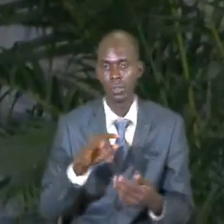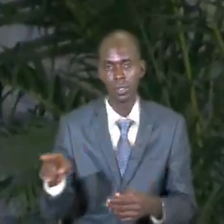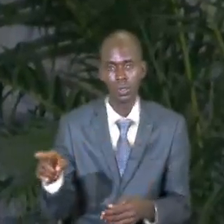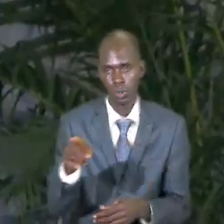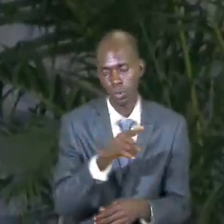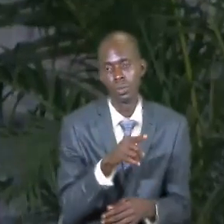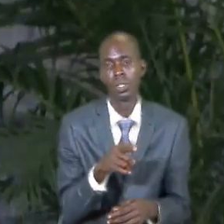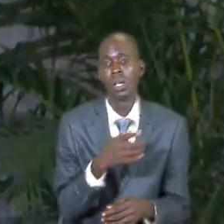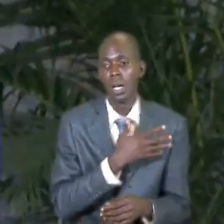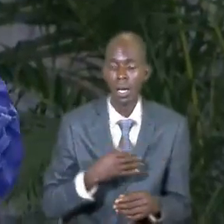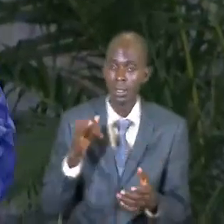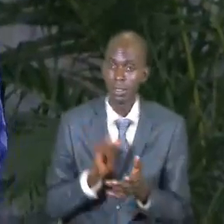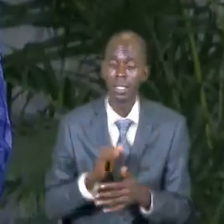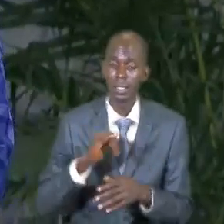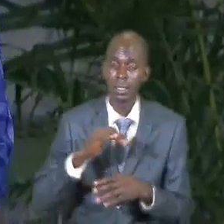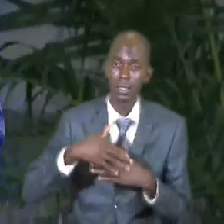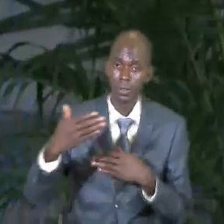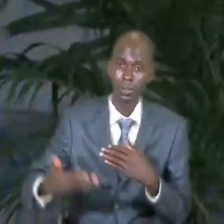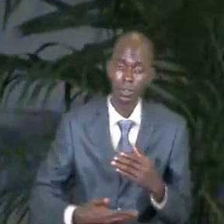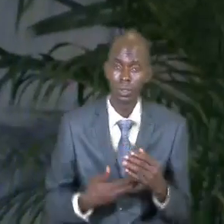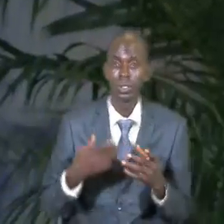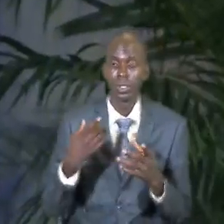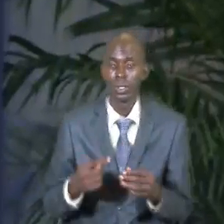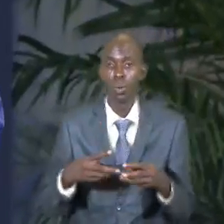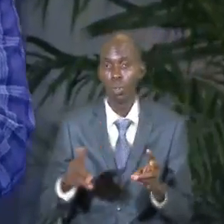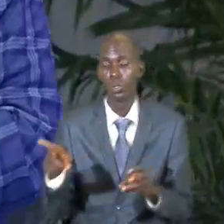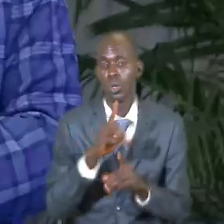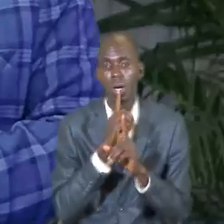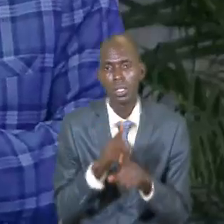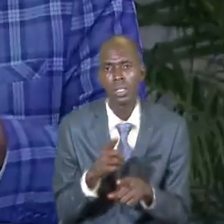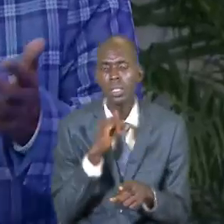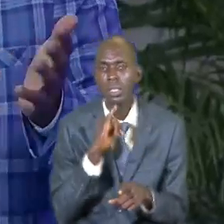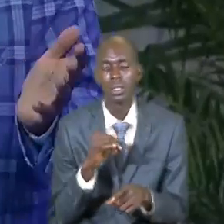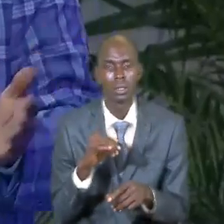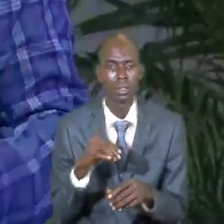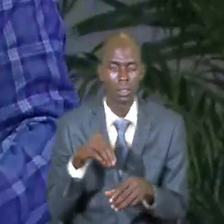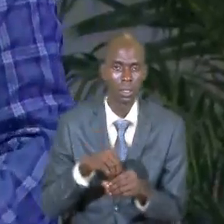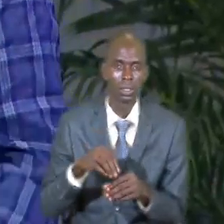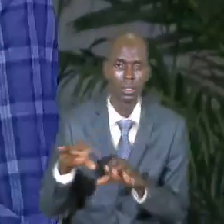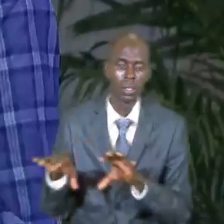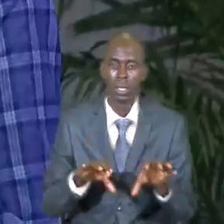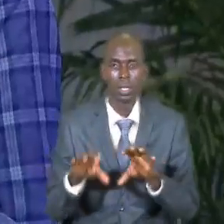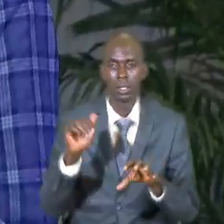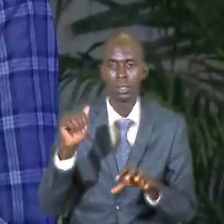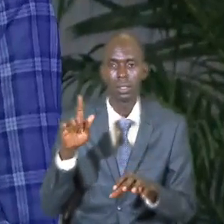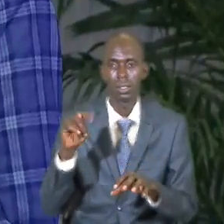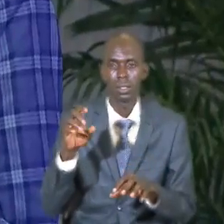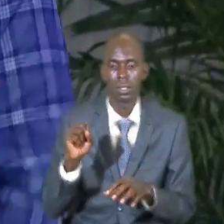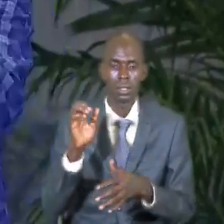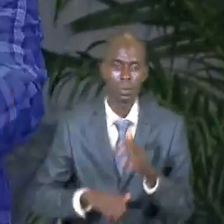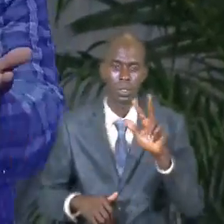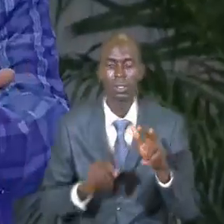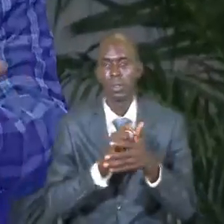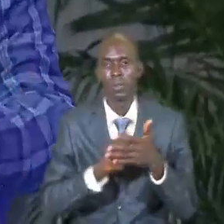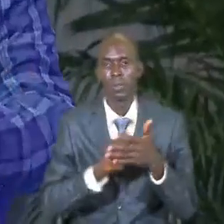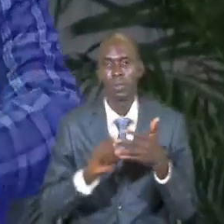the way you respond is in Acts chapter 3, verse 19. Repent ye therefore. He